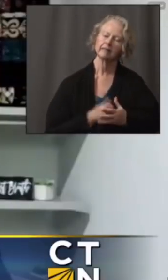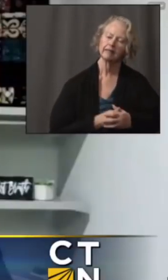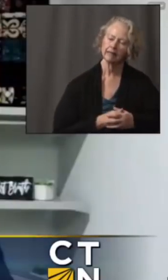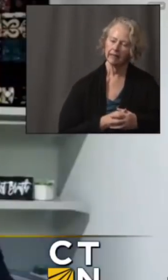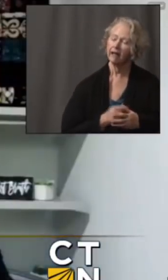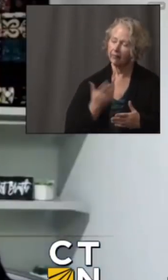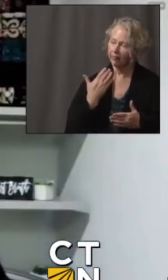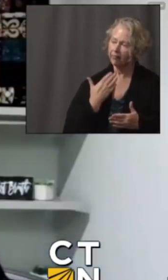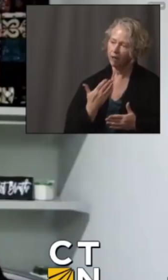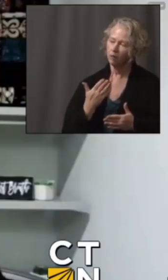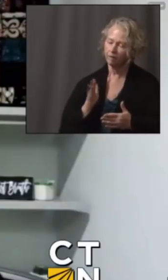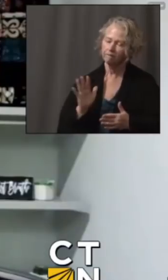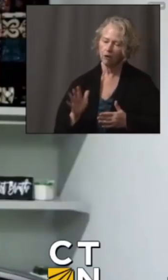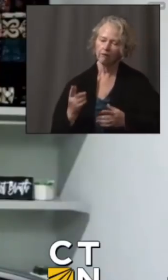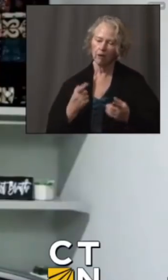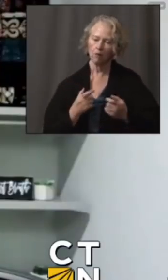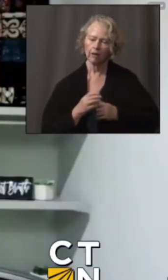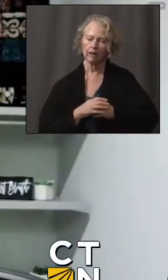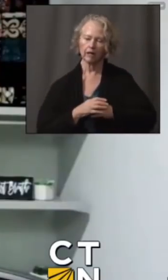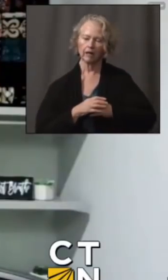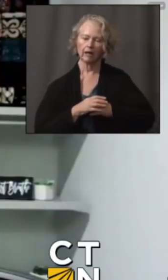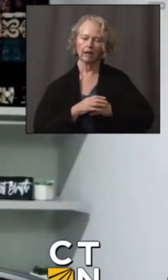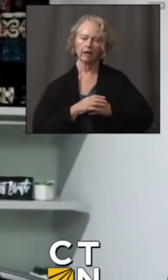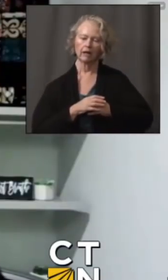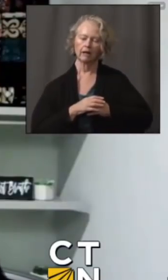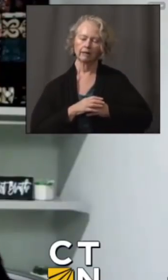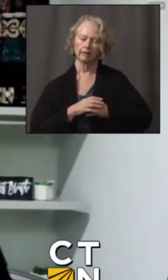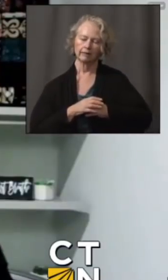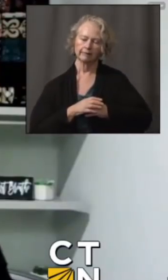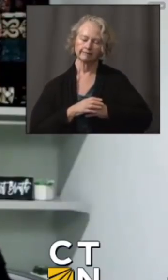So thank you so much for the question, Ken. I can